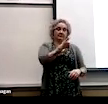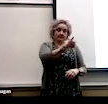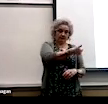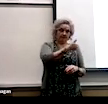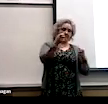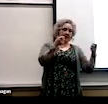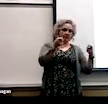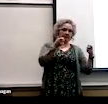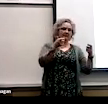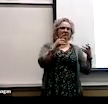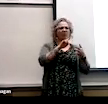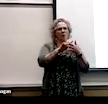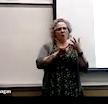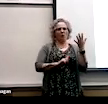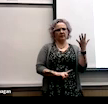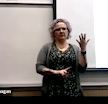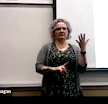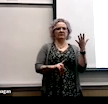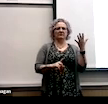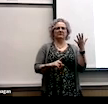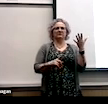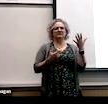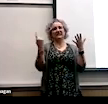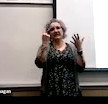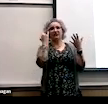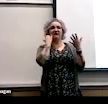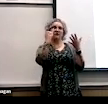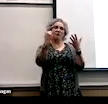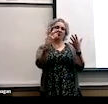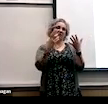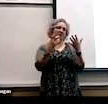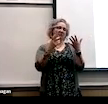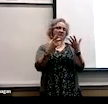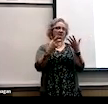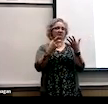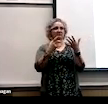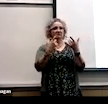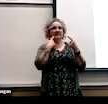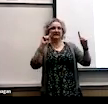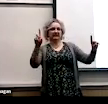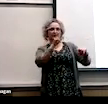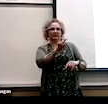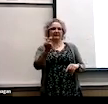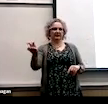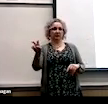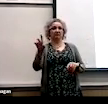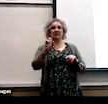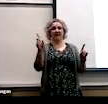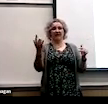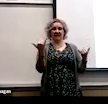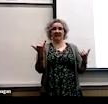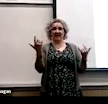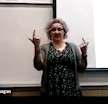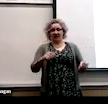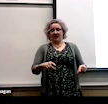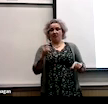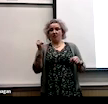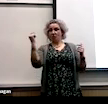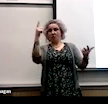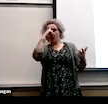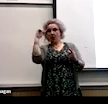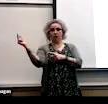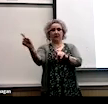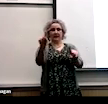all been outcomes that have been looked at in the literature, but no consensus on whether or not those should be broadly applied. Specifically in intellectual